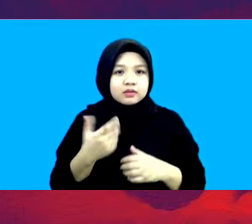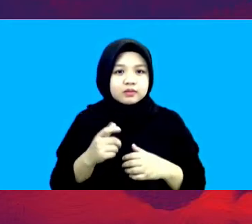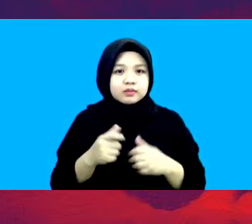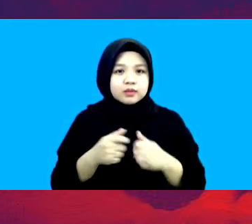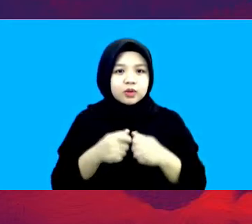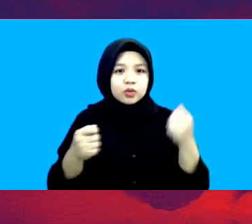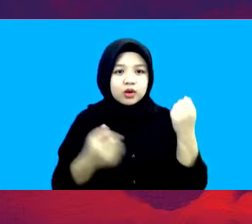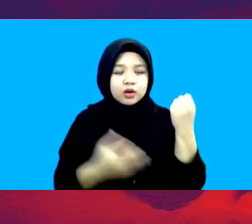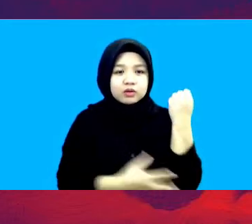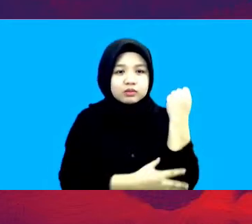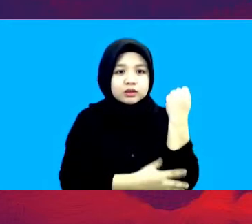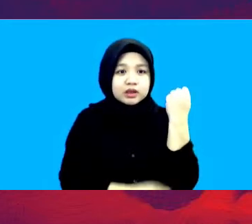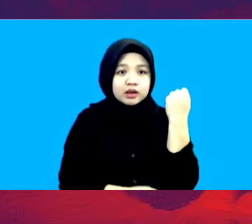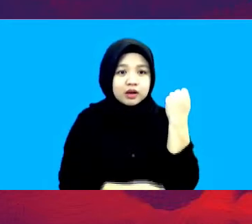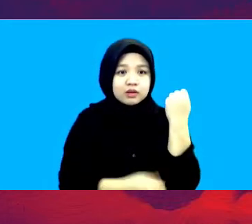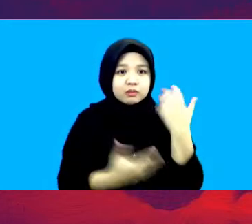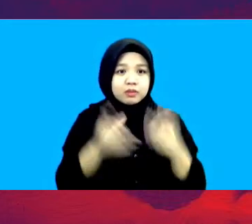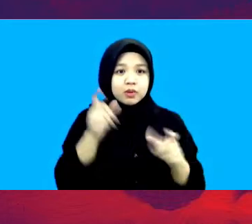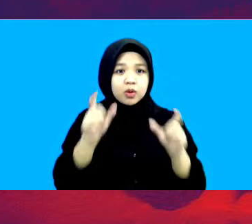you get 50%. It